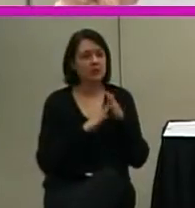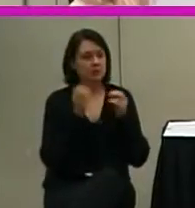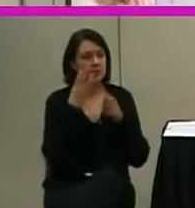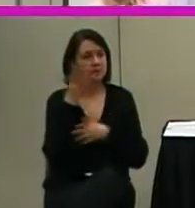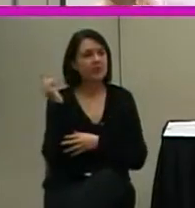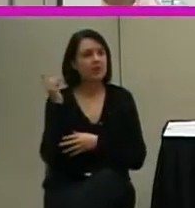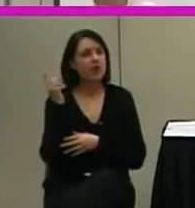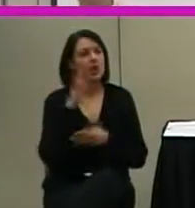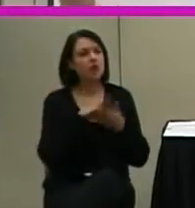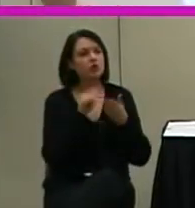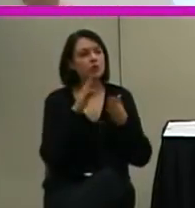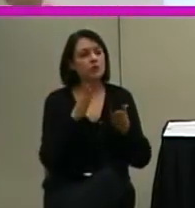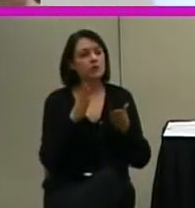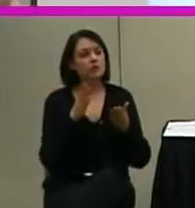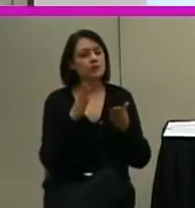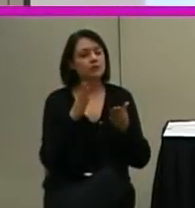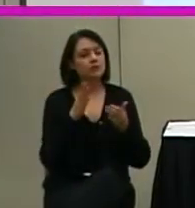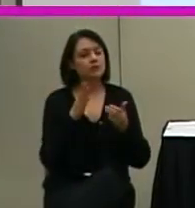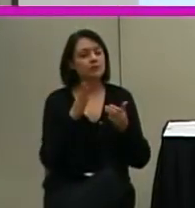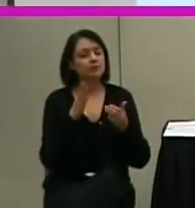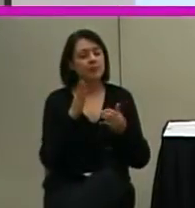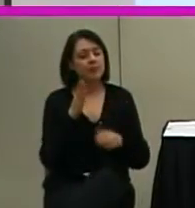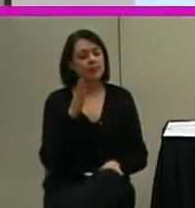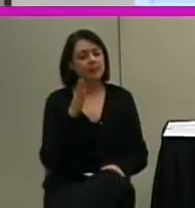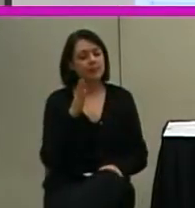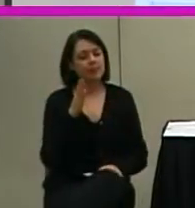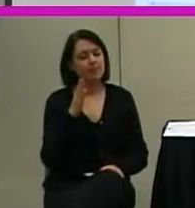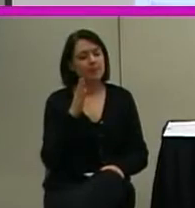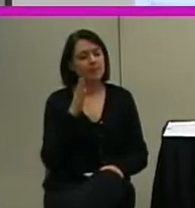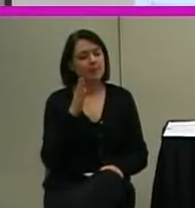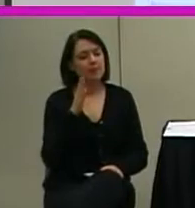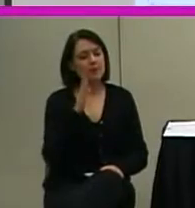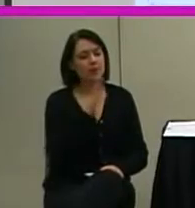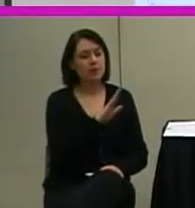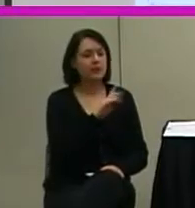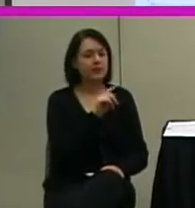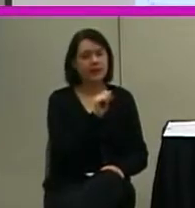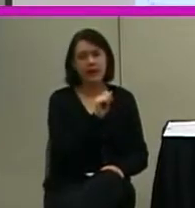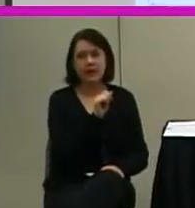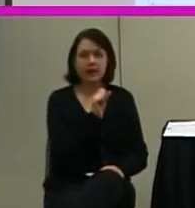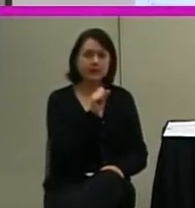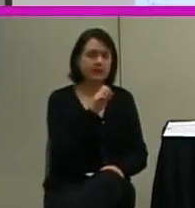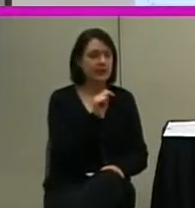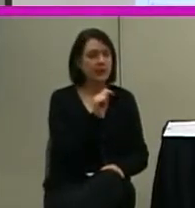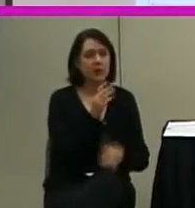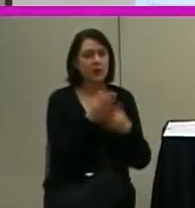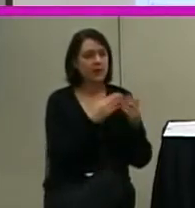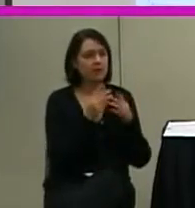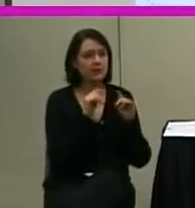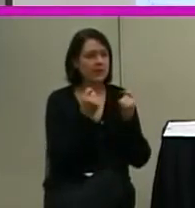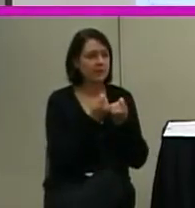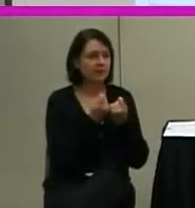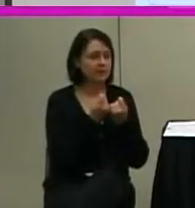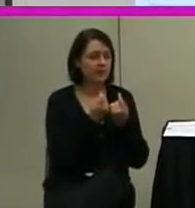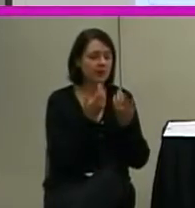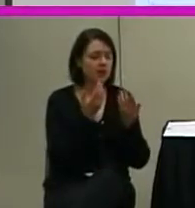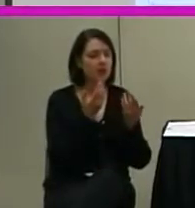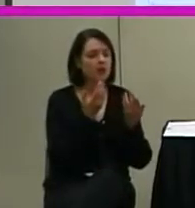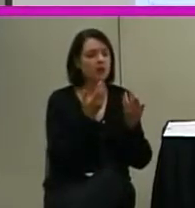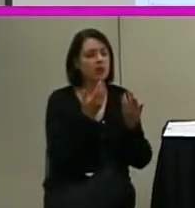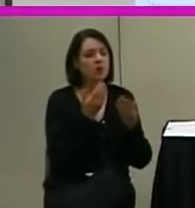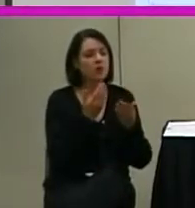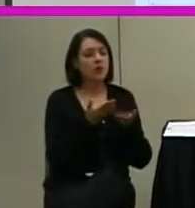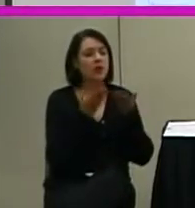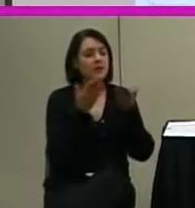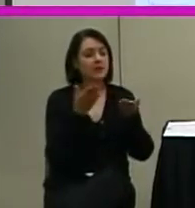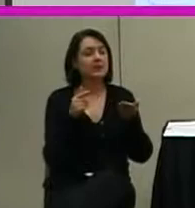A student is recommended by your TAT, SST, I-team, whoever,